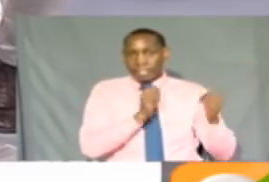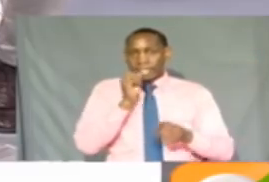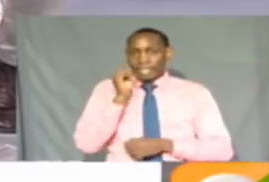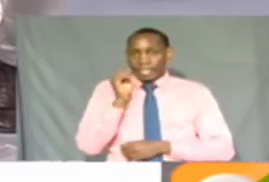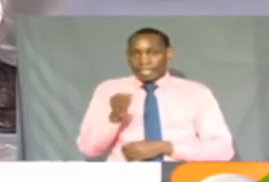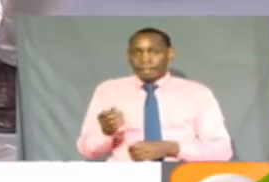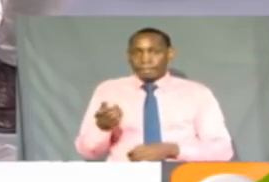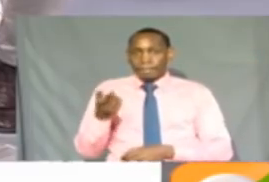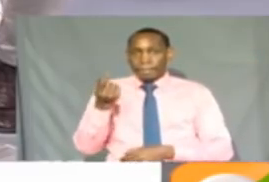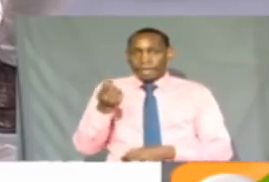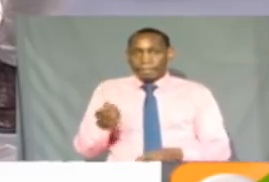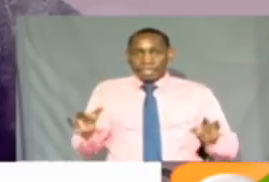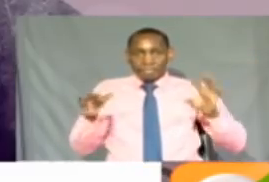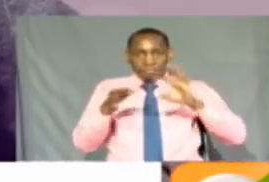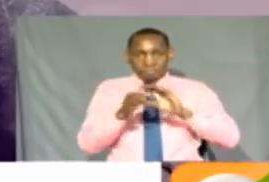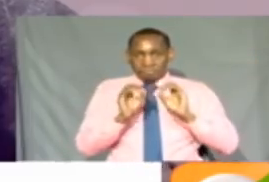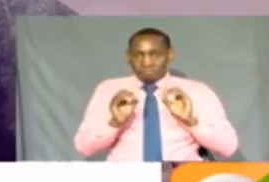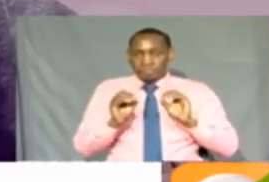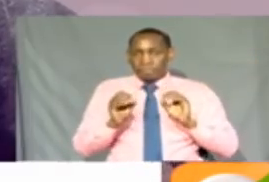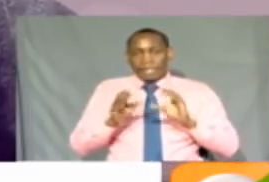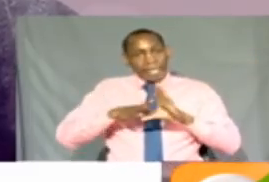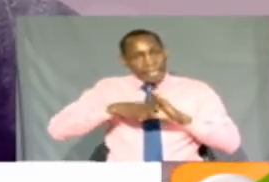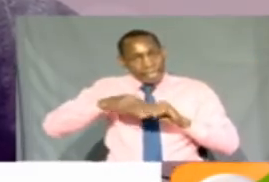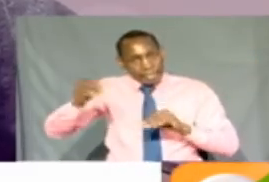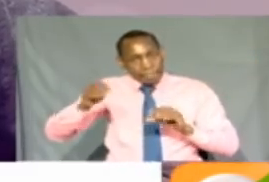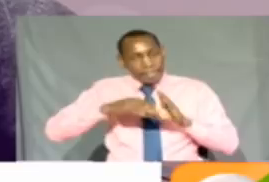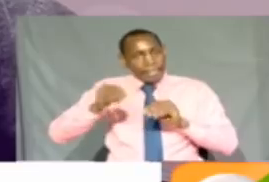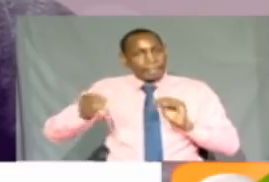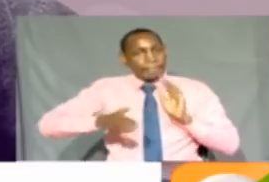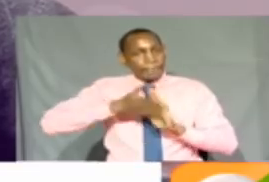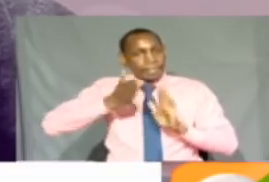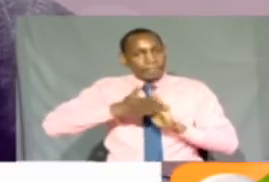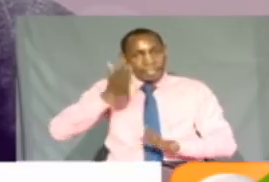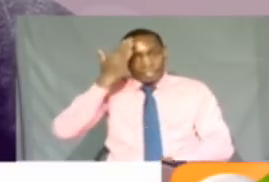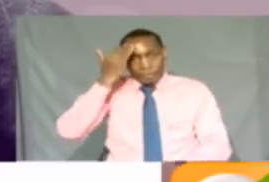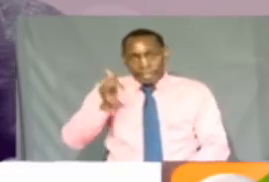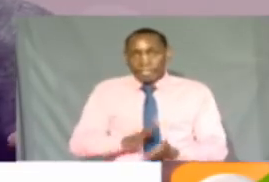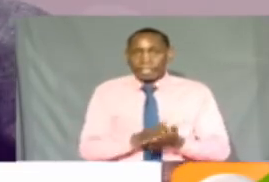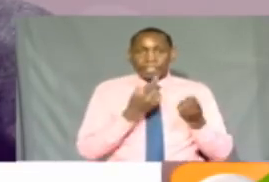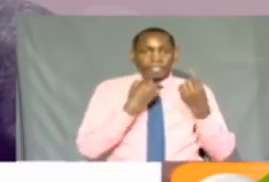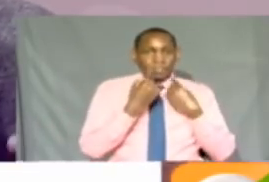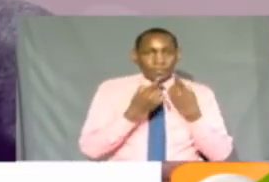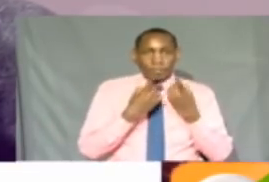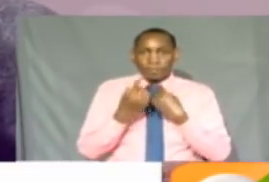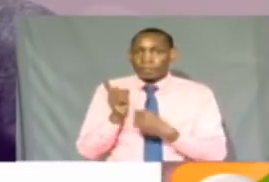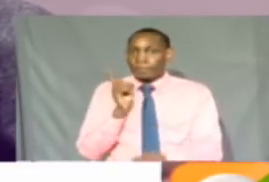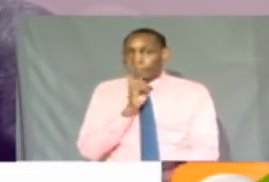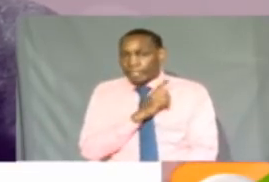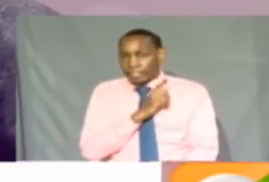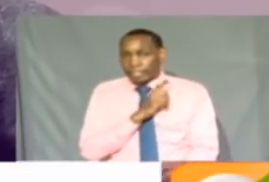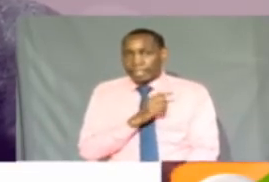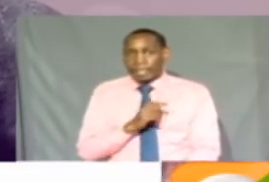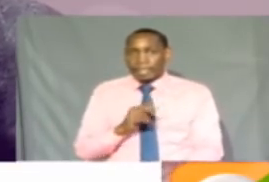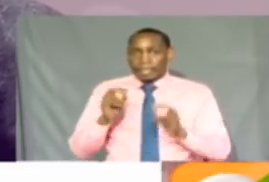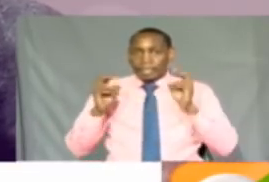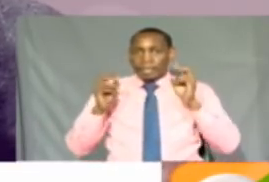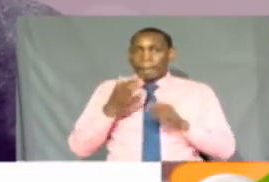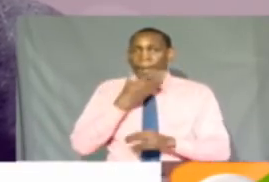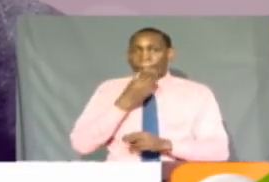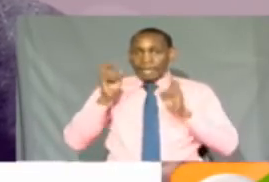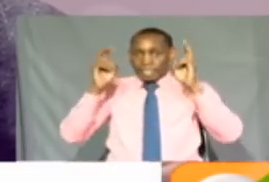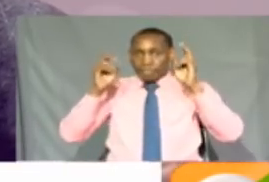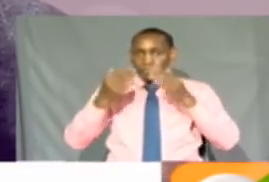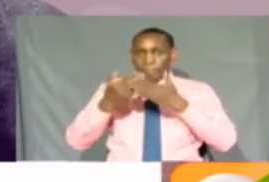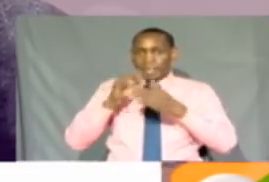financially compatible, walk away, and walk away very quickly. Because I've talked to in the span of me writing about men's issues for the past